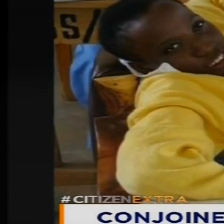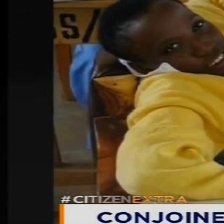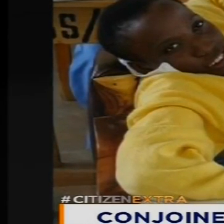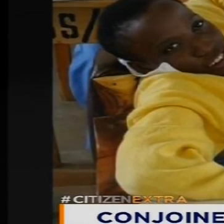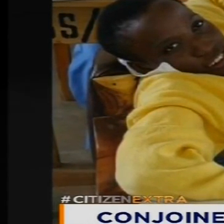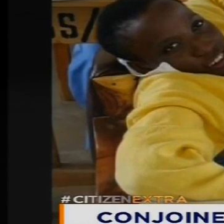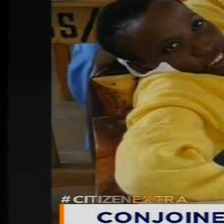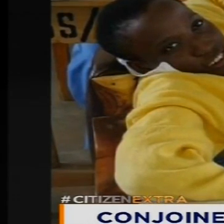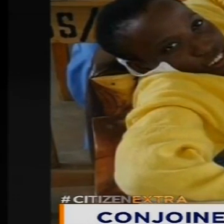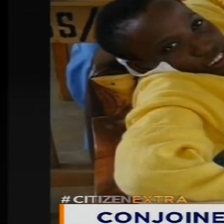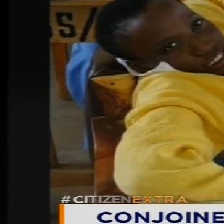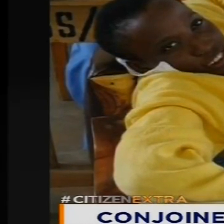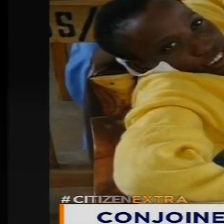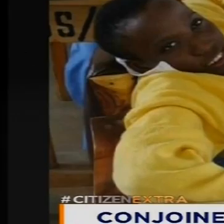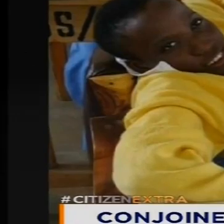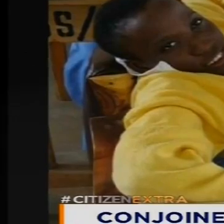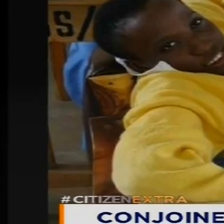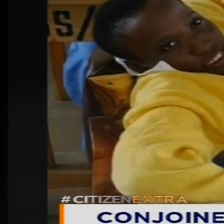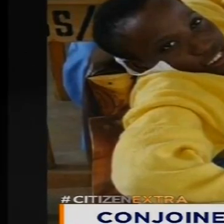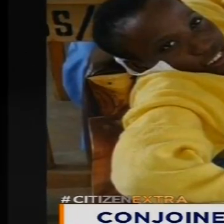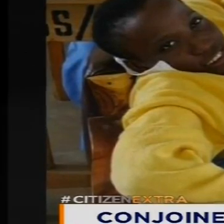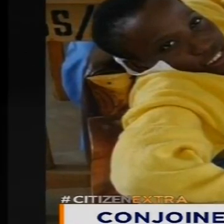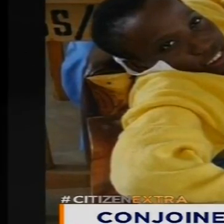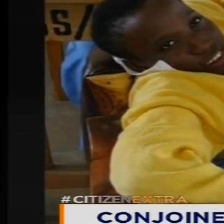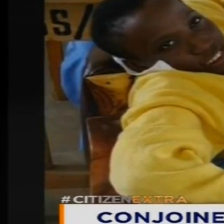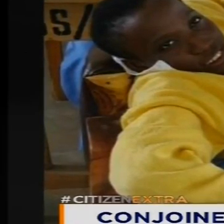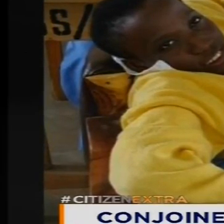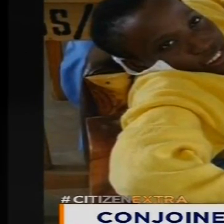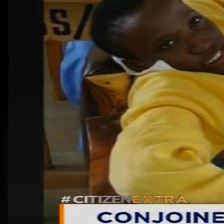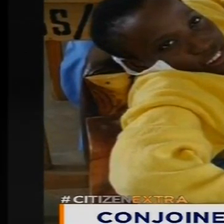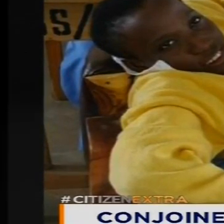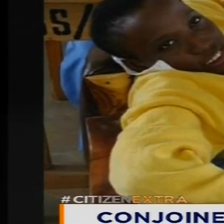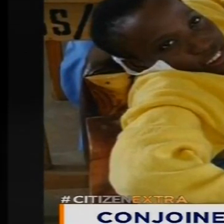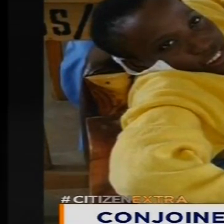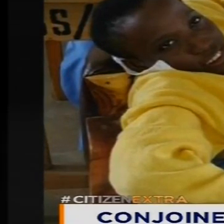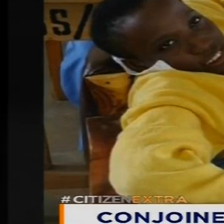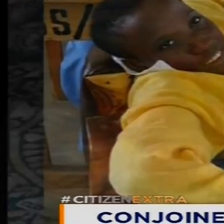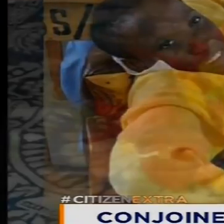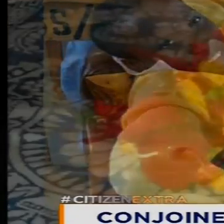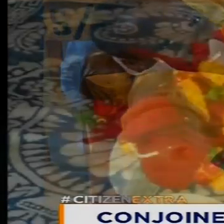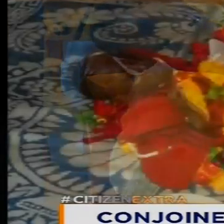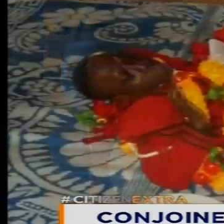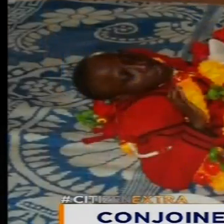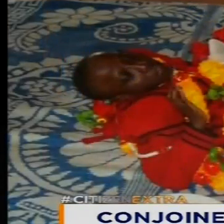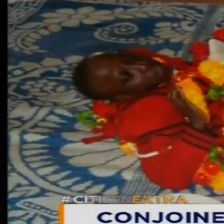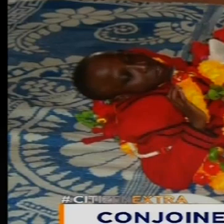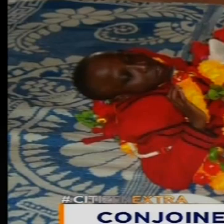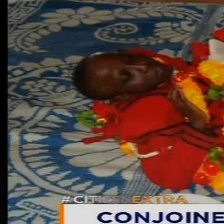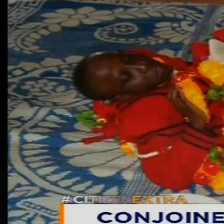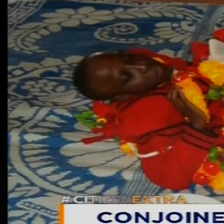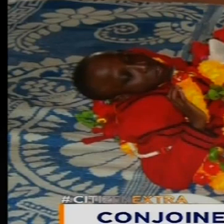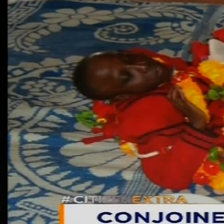relationship-wise and economically. If you see the interesting story about the two Mwakikutis, that is Consolata and